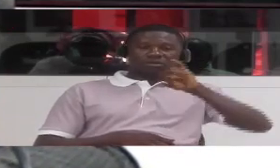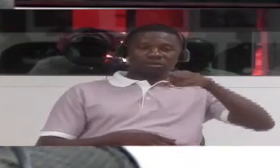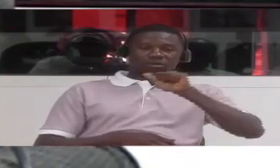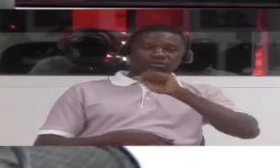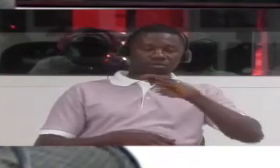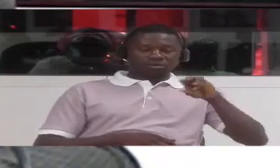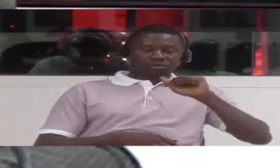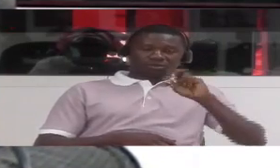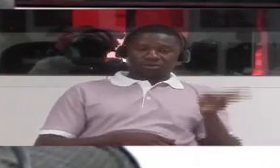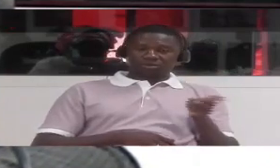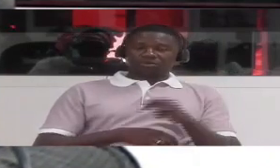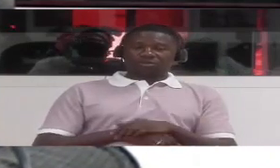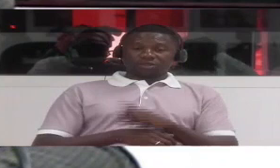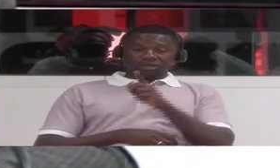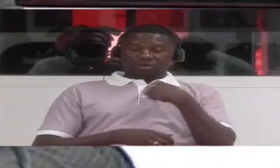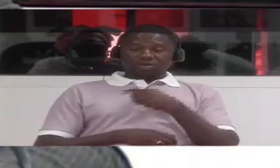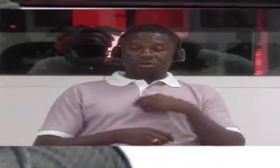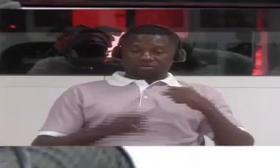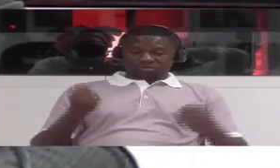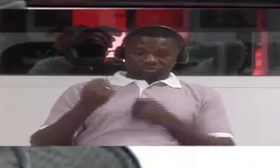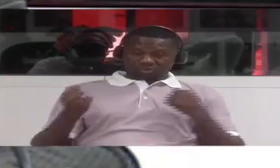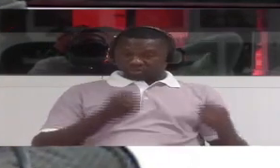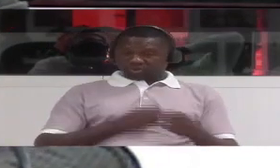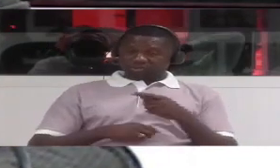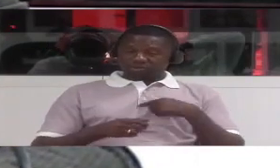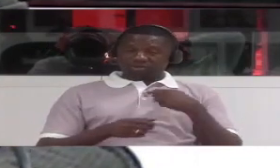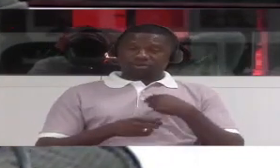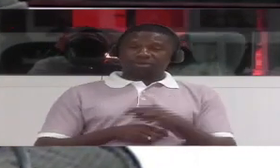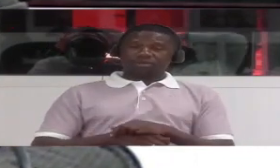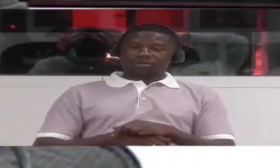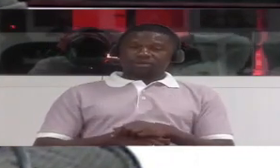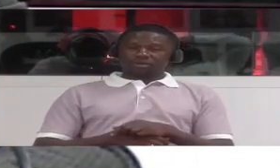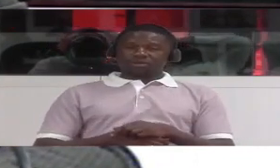knew Tumbul Tamba and Musa Jamme prior to that incident?